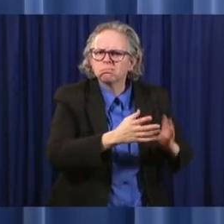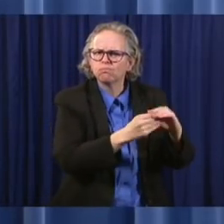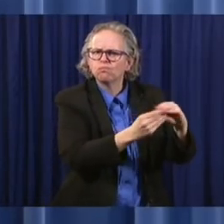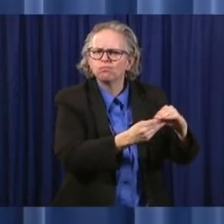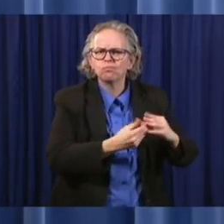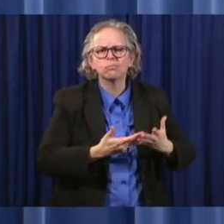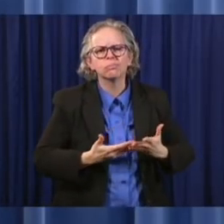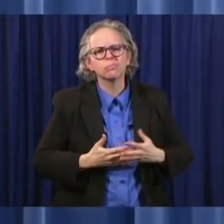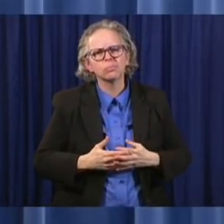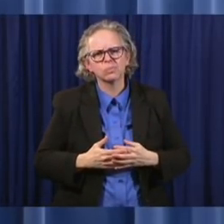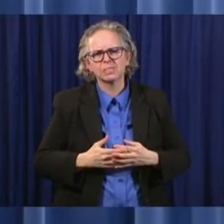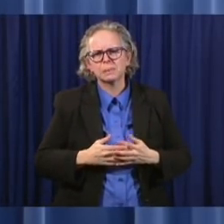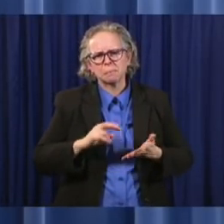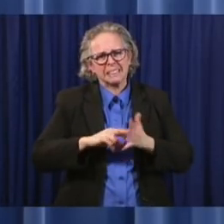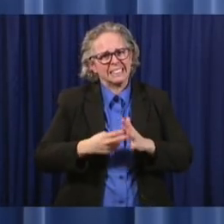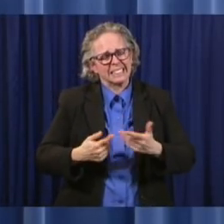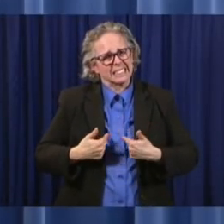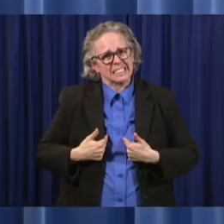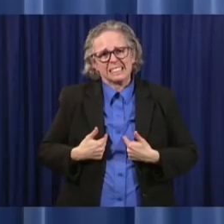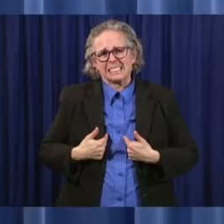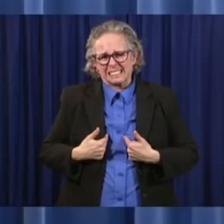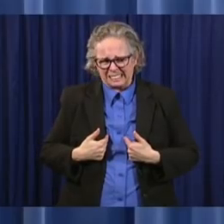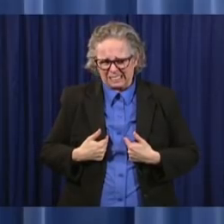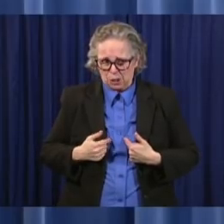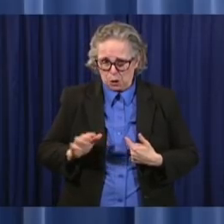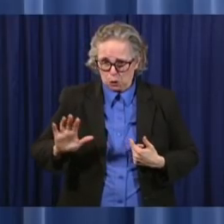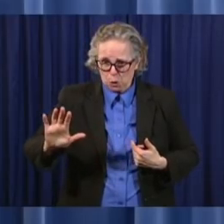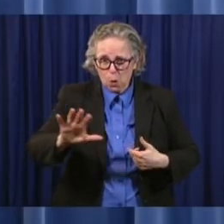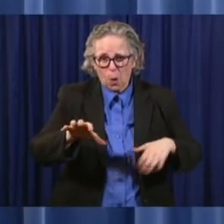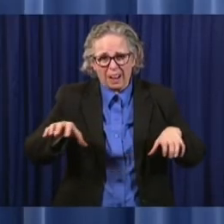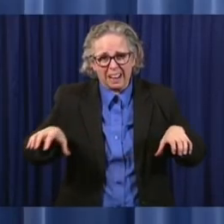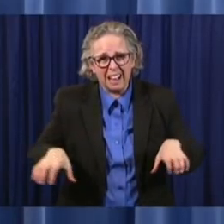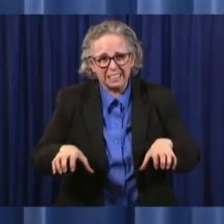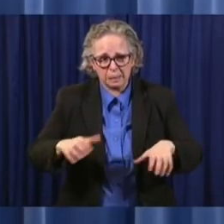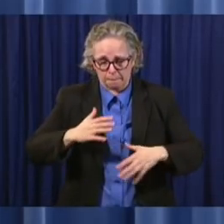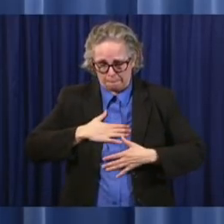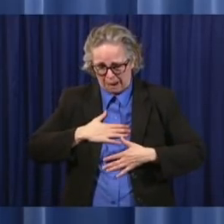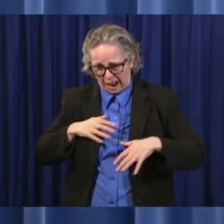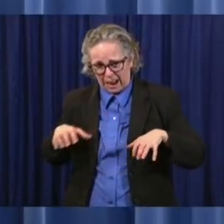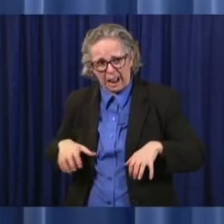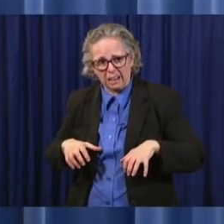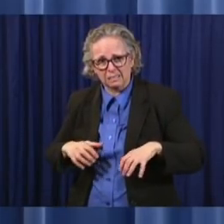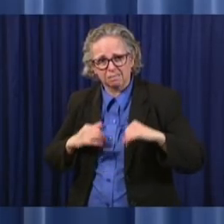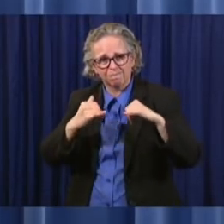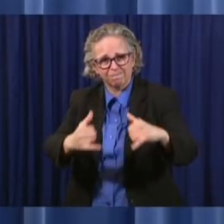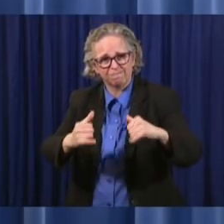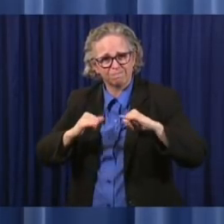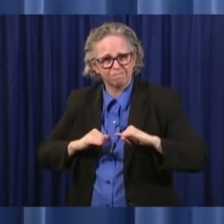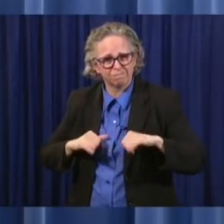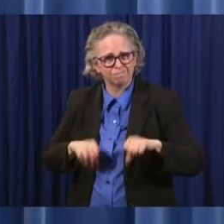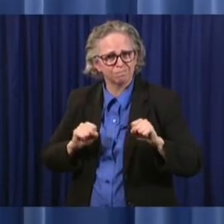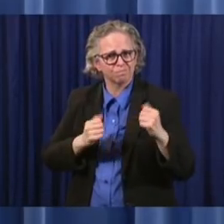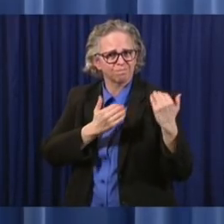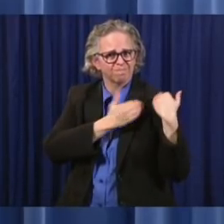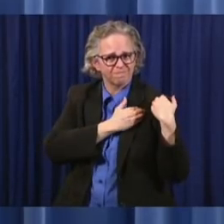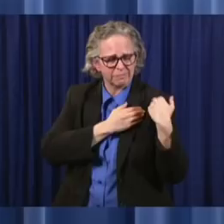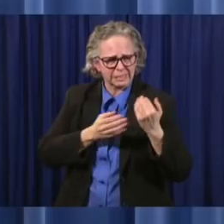do is going to determine our ability to get the economy moving, keep it moving, to be able to go